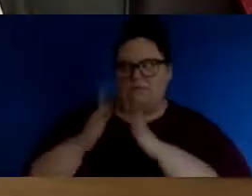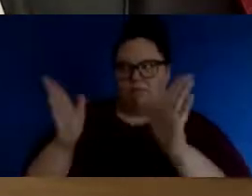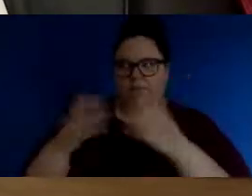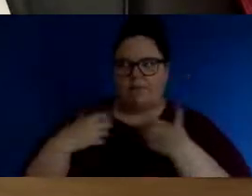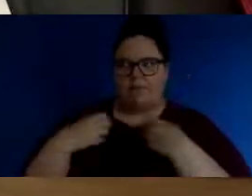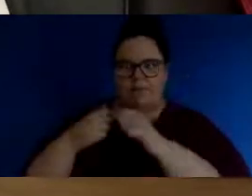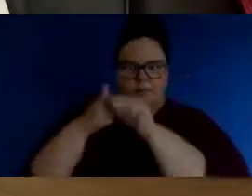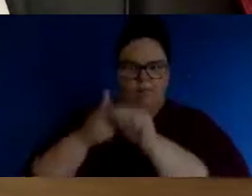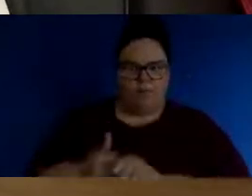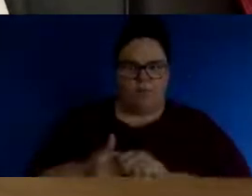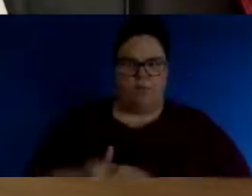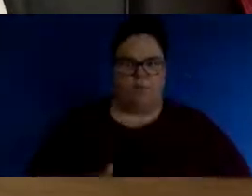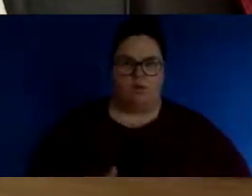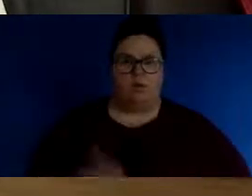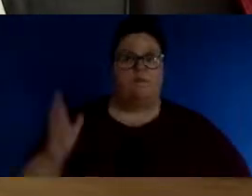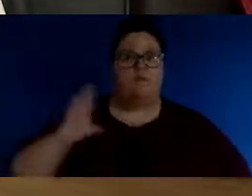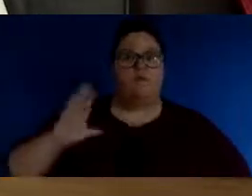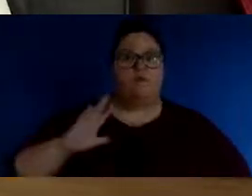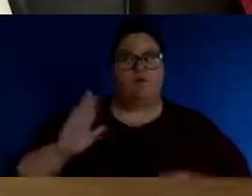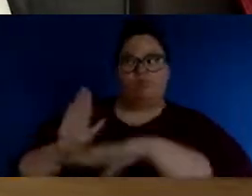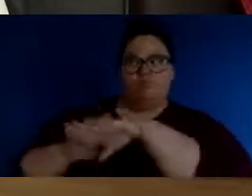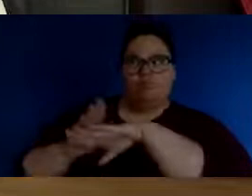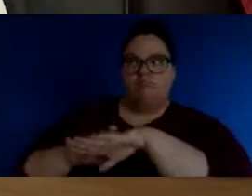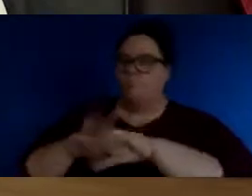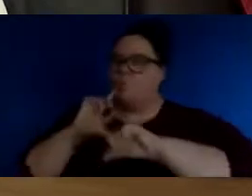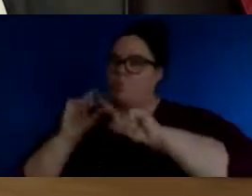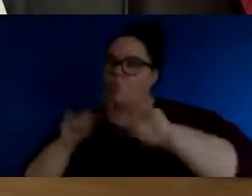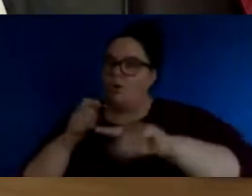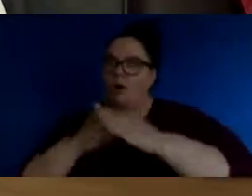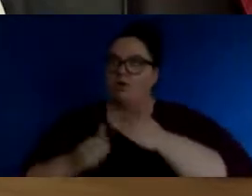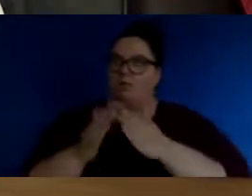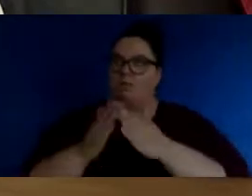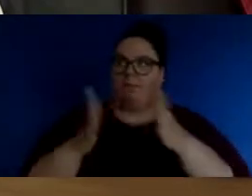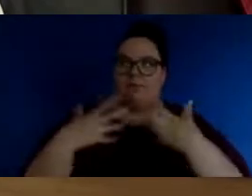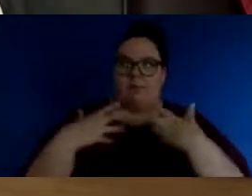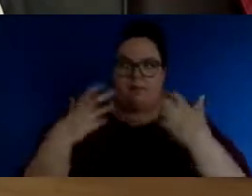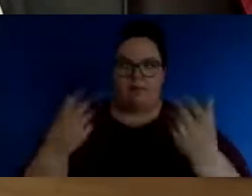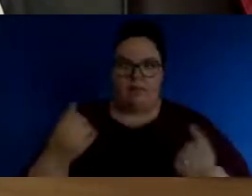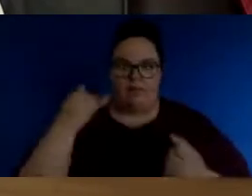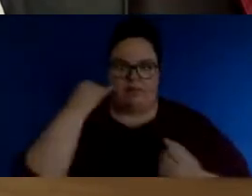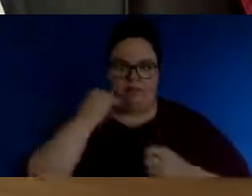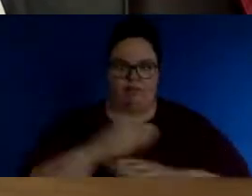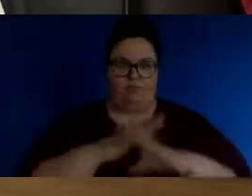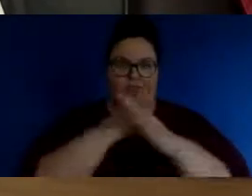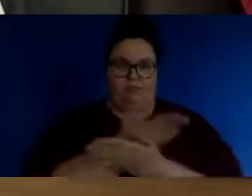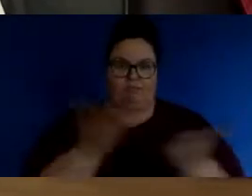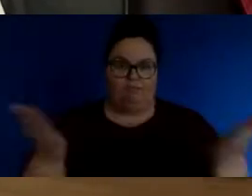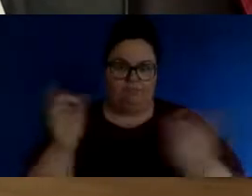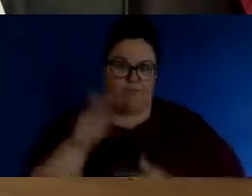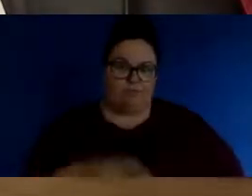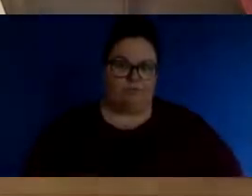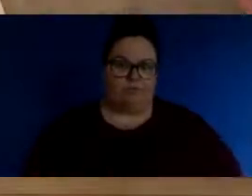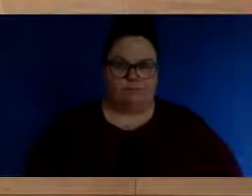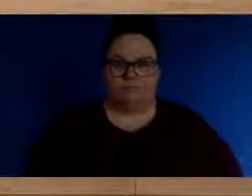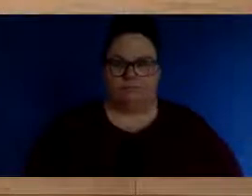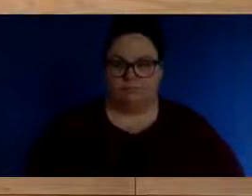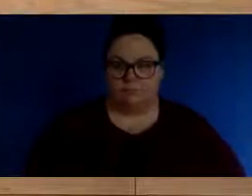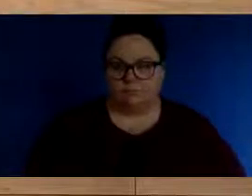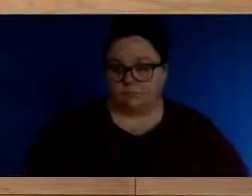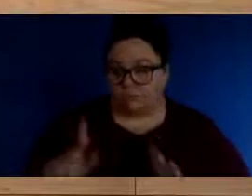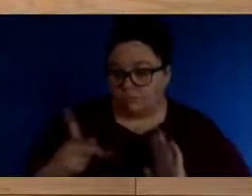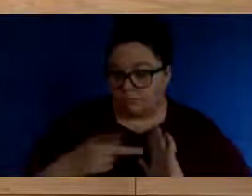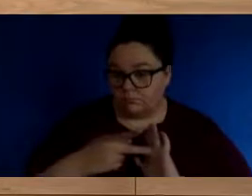would issue orders under the Public Health Act in situations where we had to protect the public. Mr. Brown, do you have a